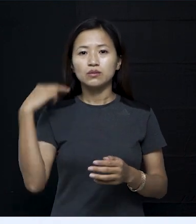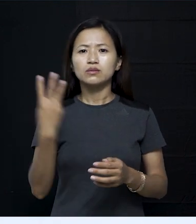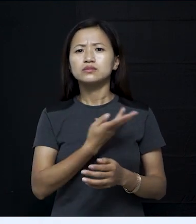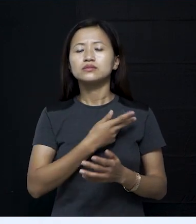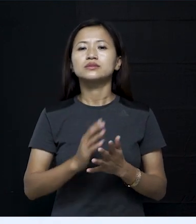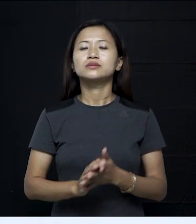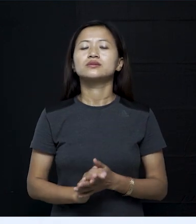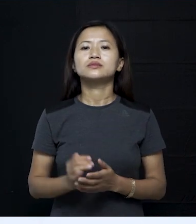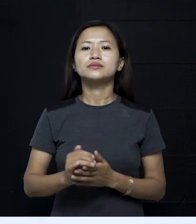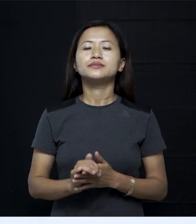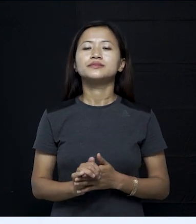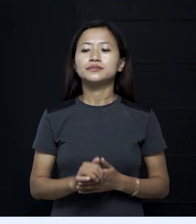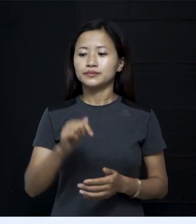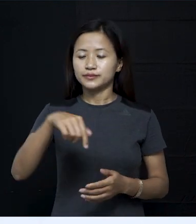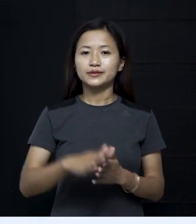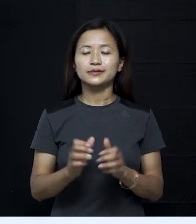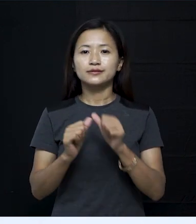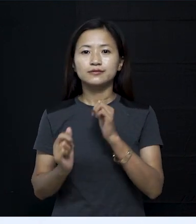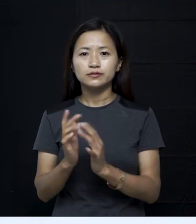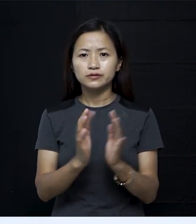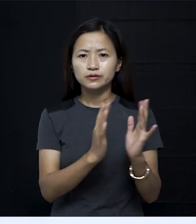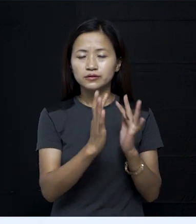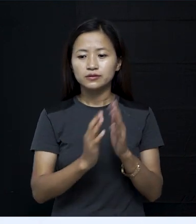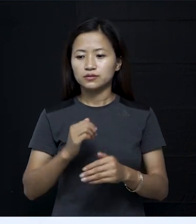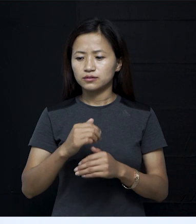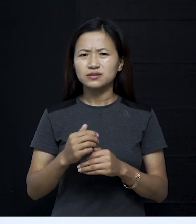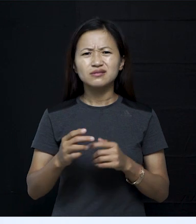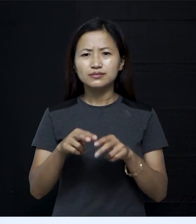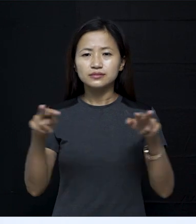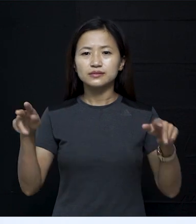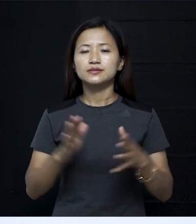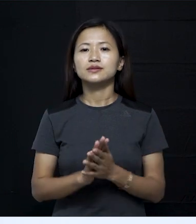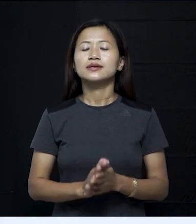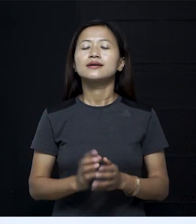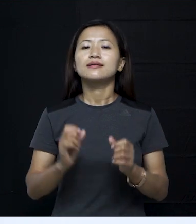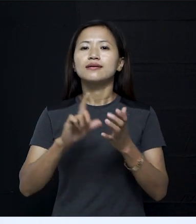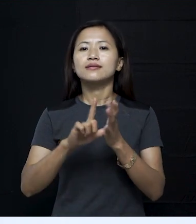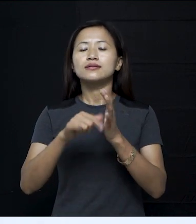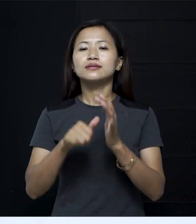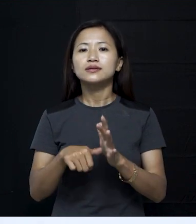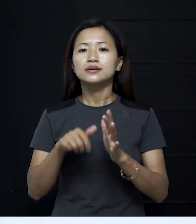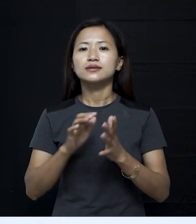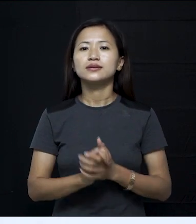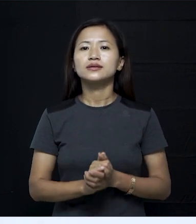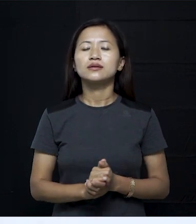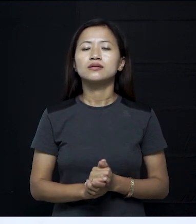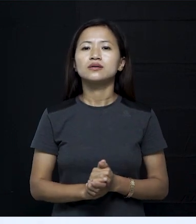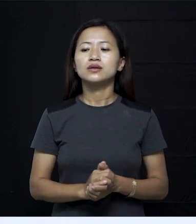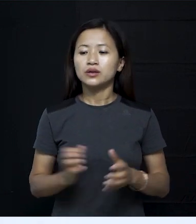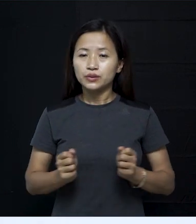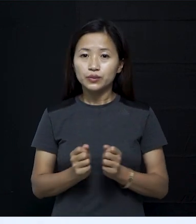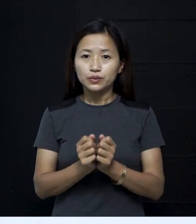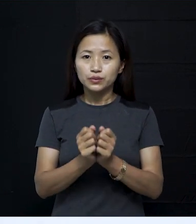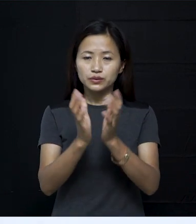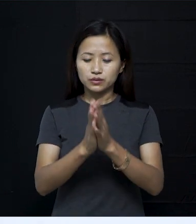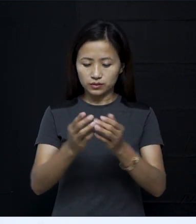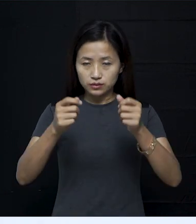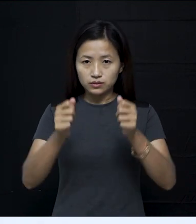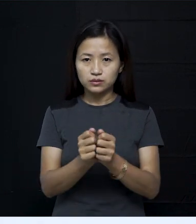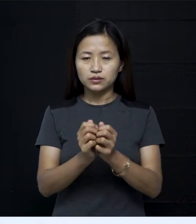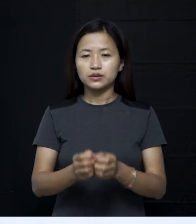that this agriculture, okay, it is closely linked, okay, it is closely linked with